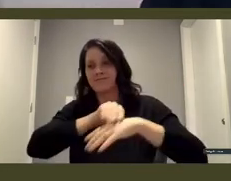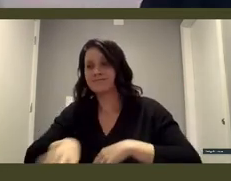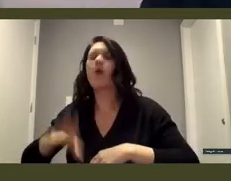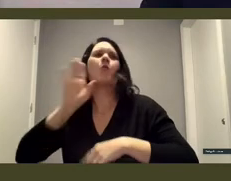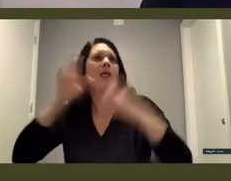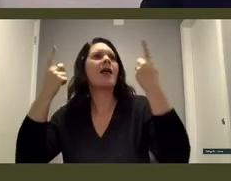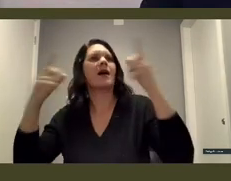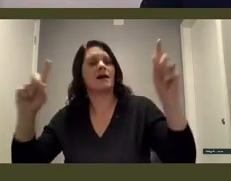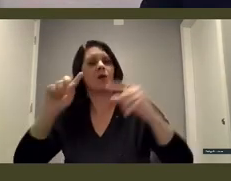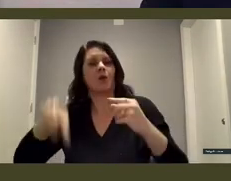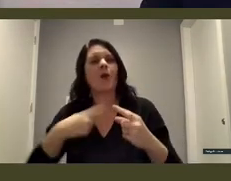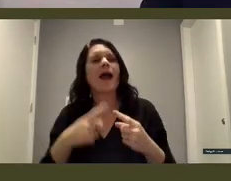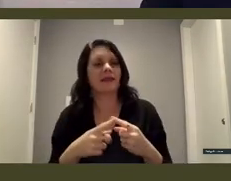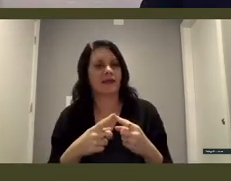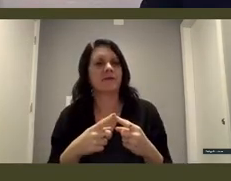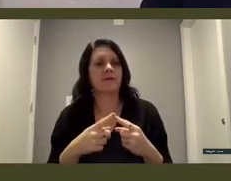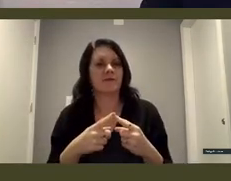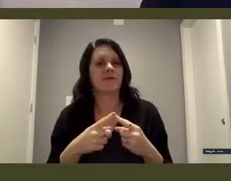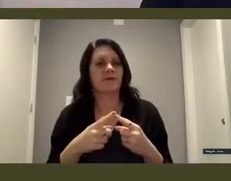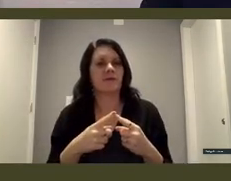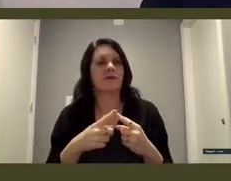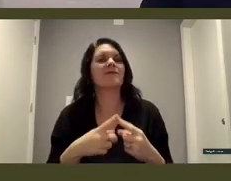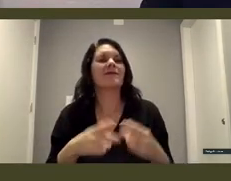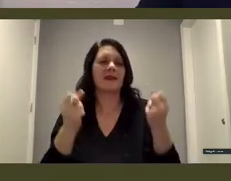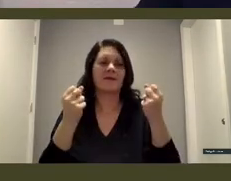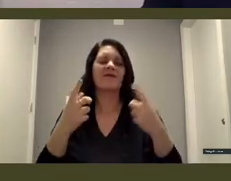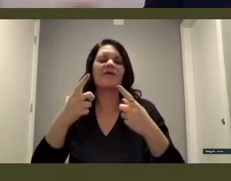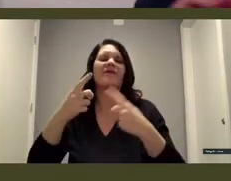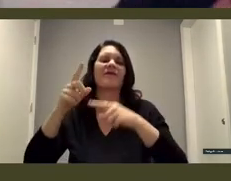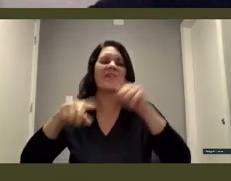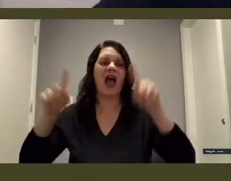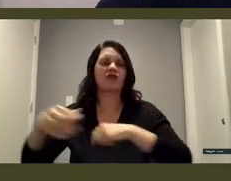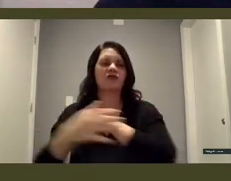various COPs that are yet to be met. You know,